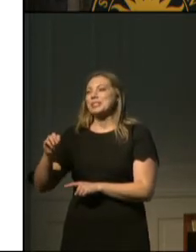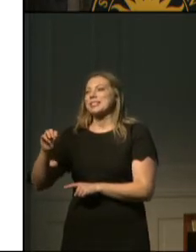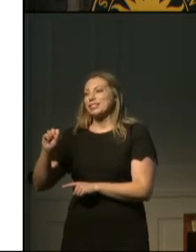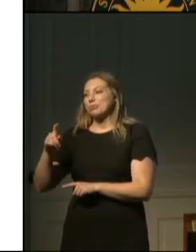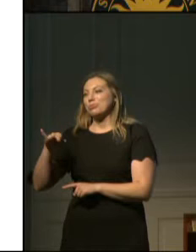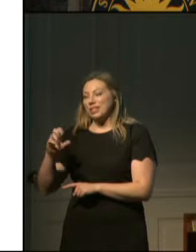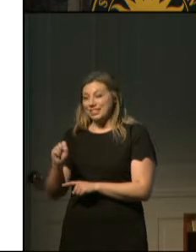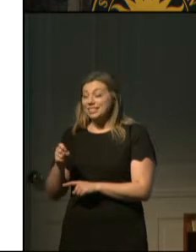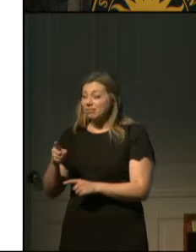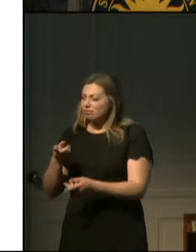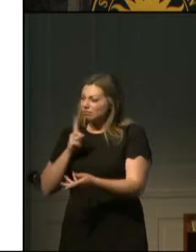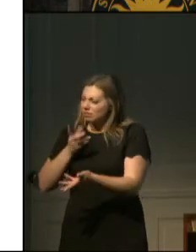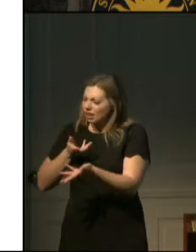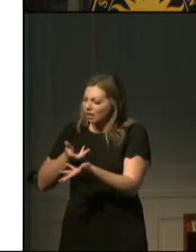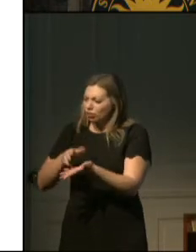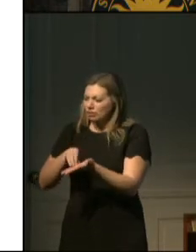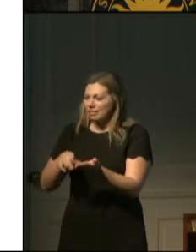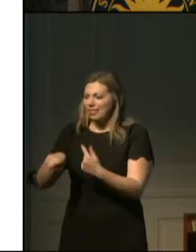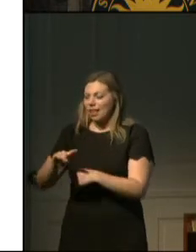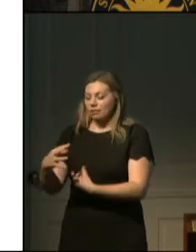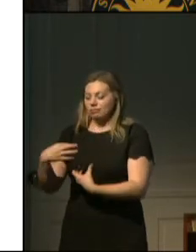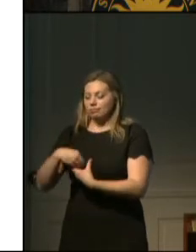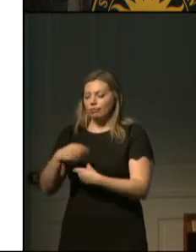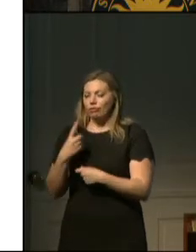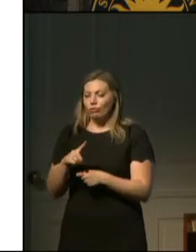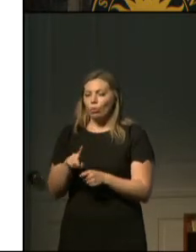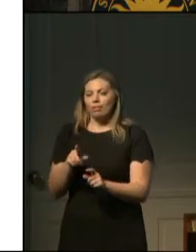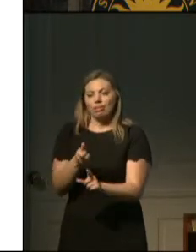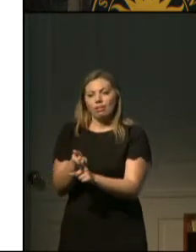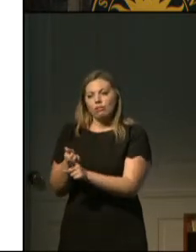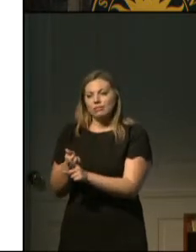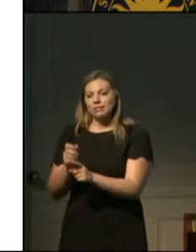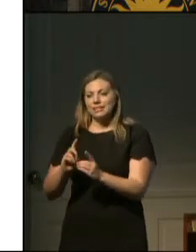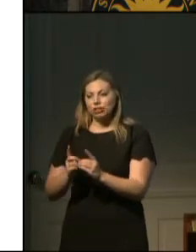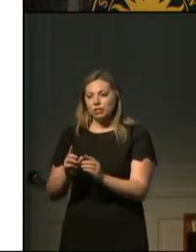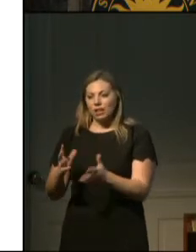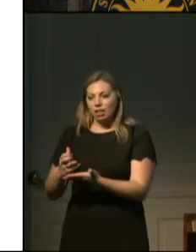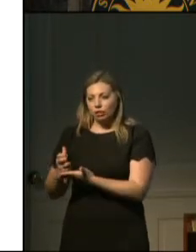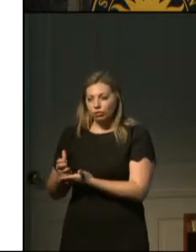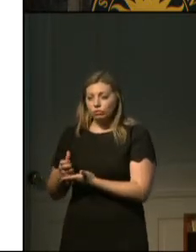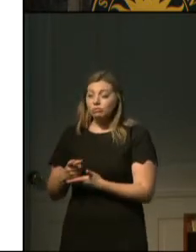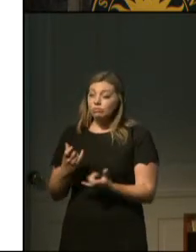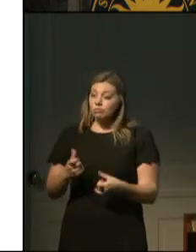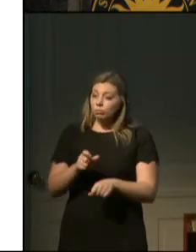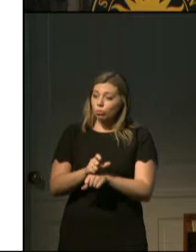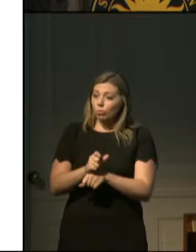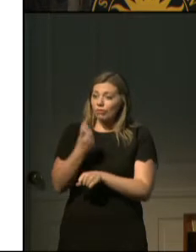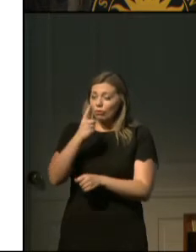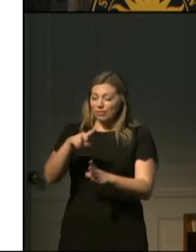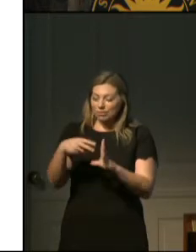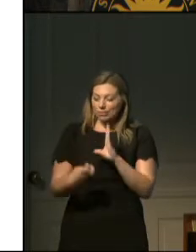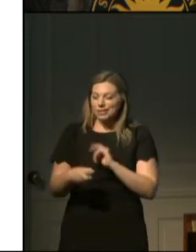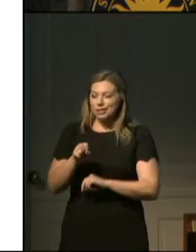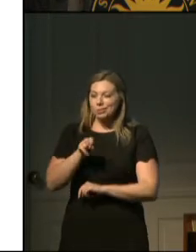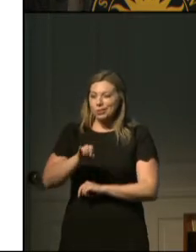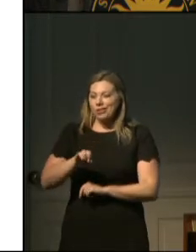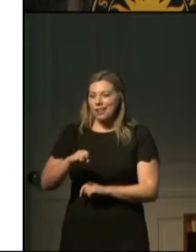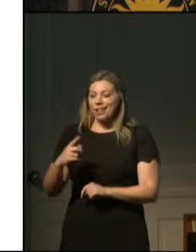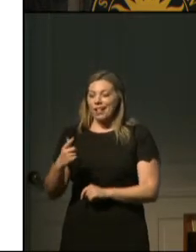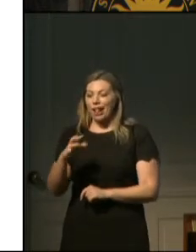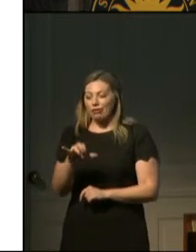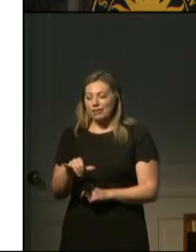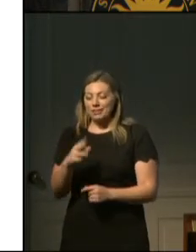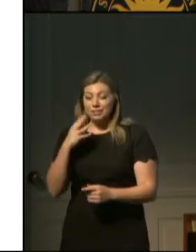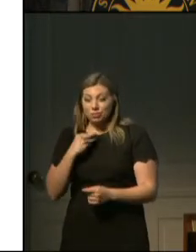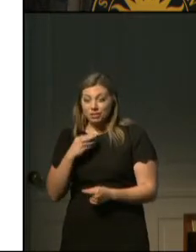school students in making their own digital collections. And he's currently working on an immersive Smithsonian gallery experience